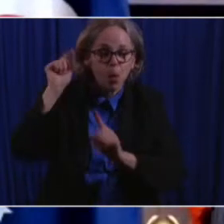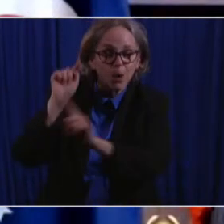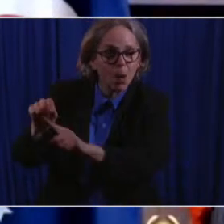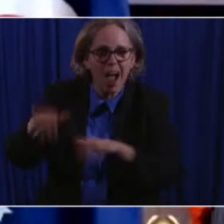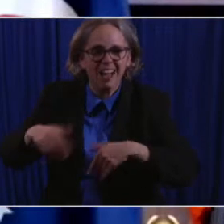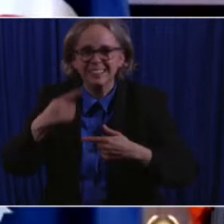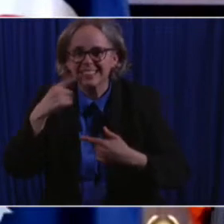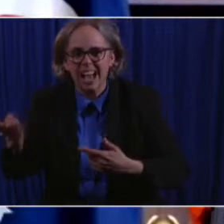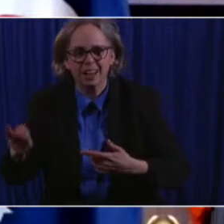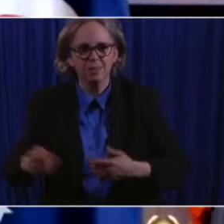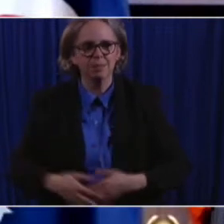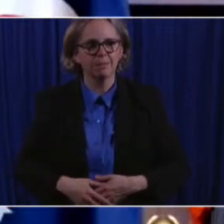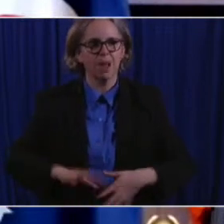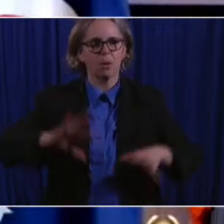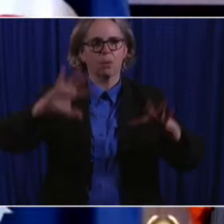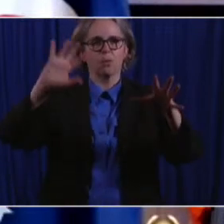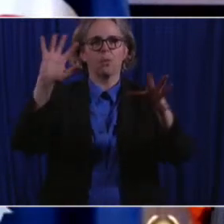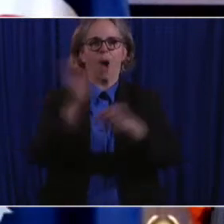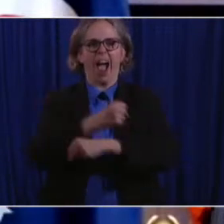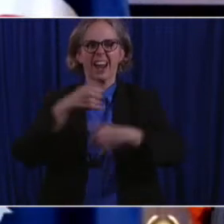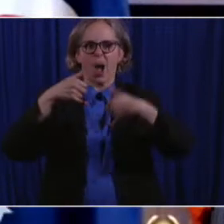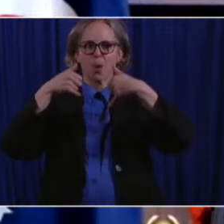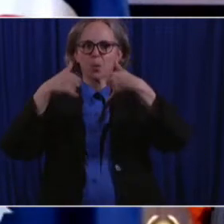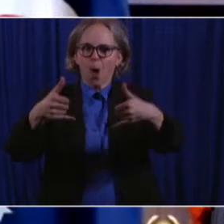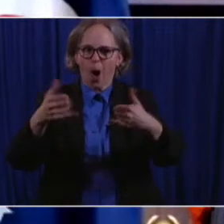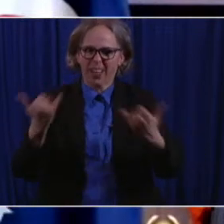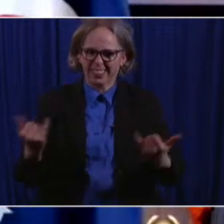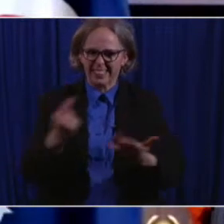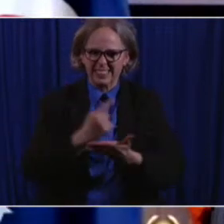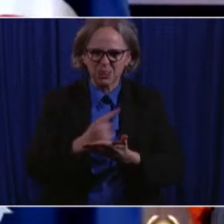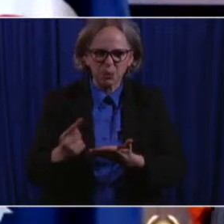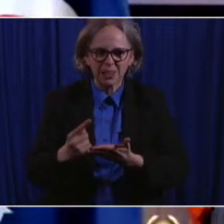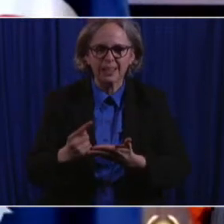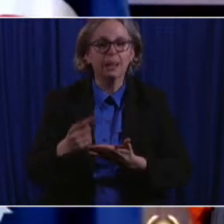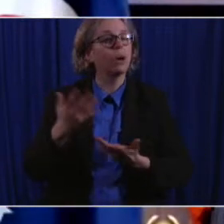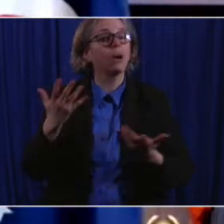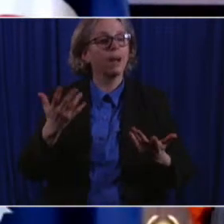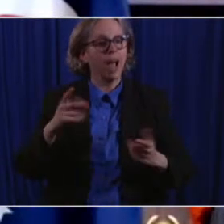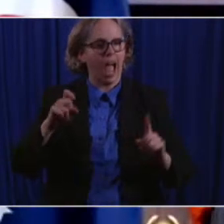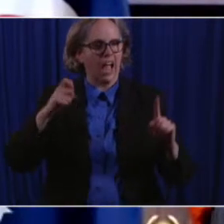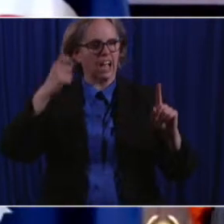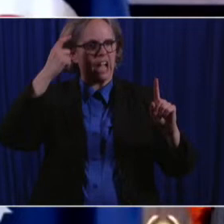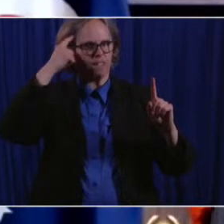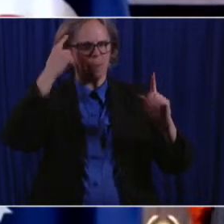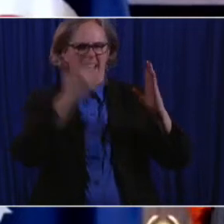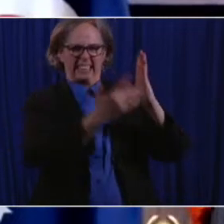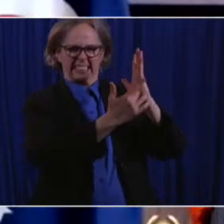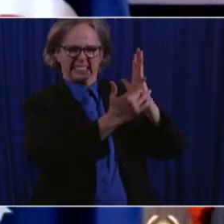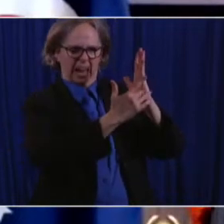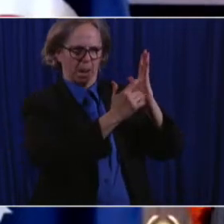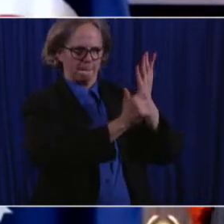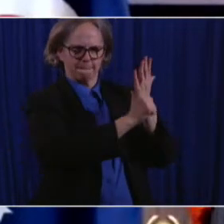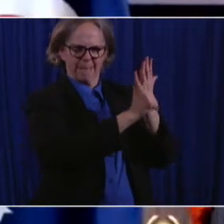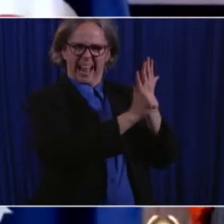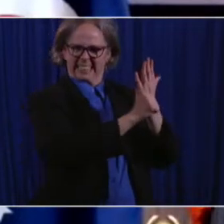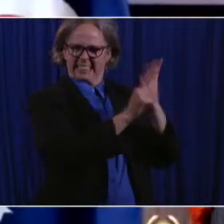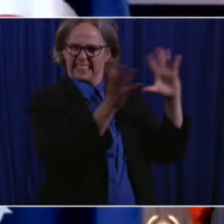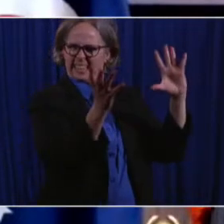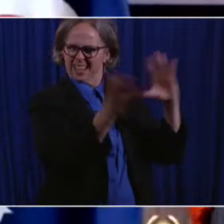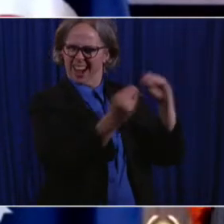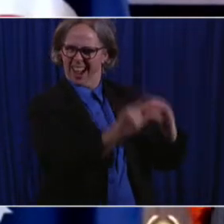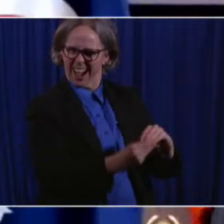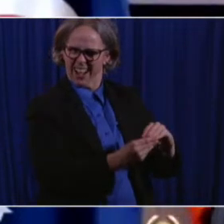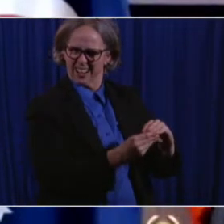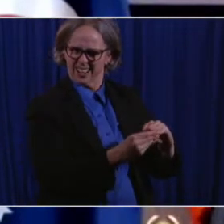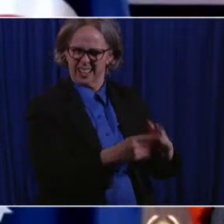award this week from Government Technology Magazine. The state of Ohio did, Team Ohio's tech team did,